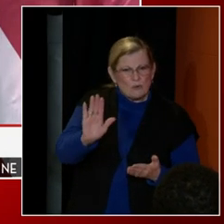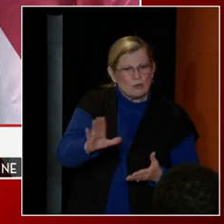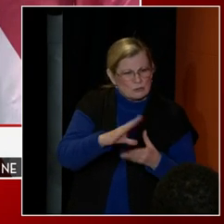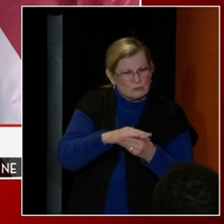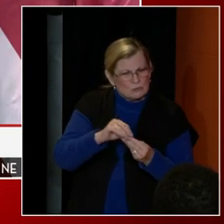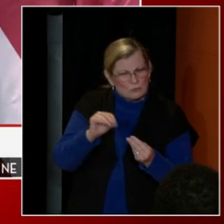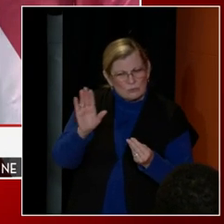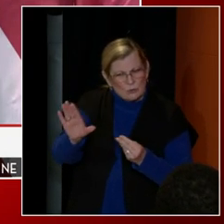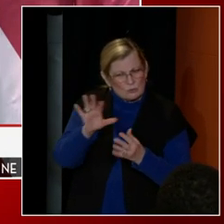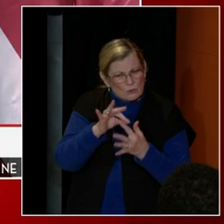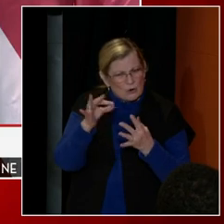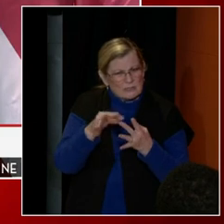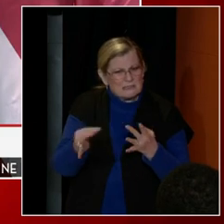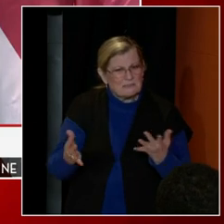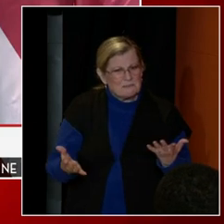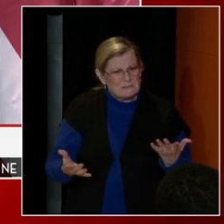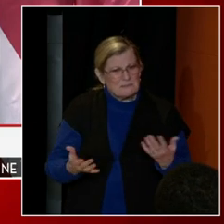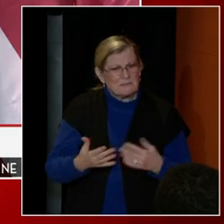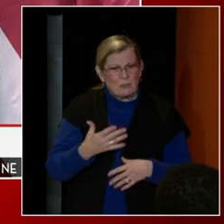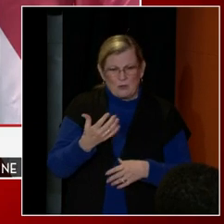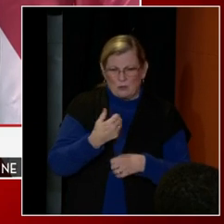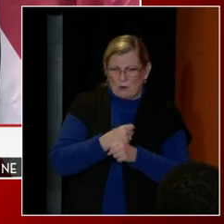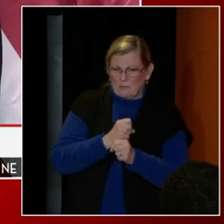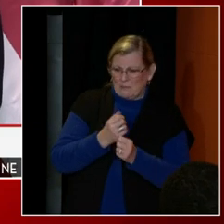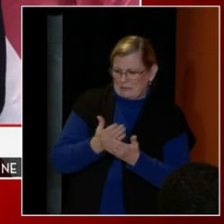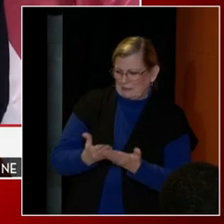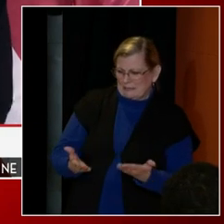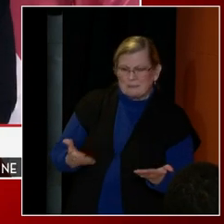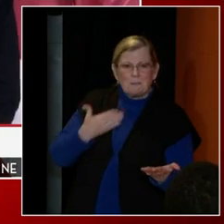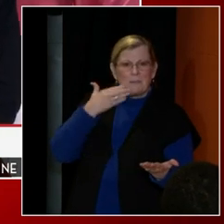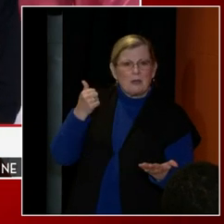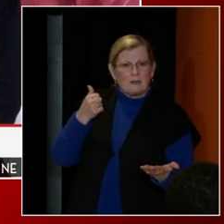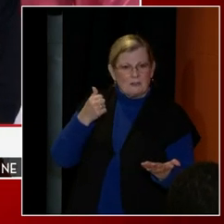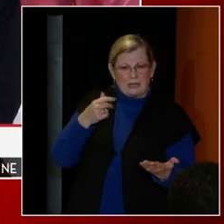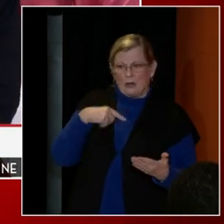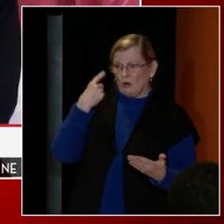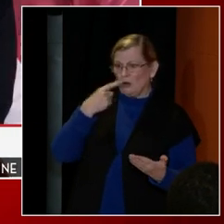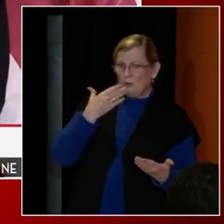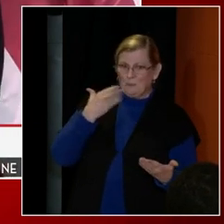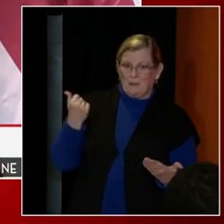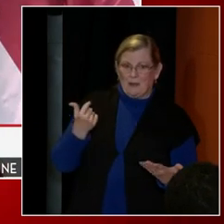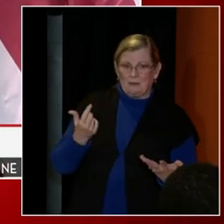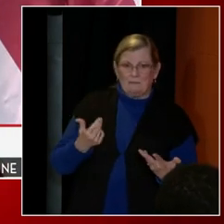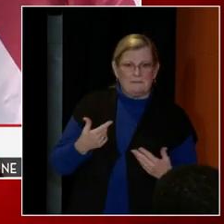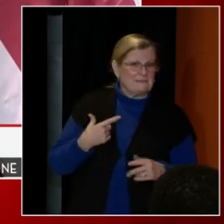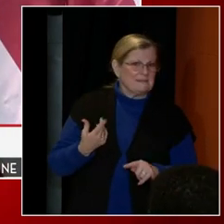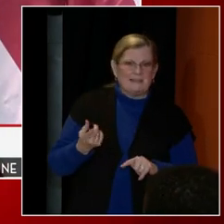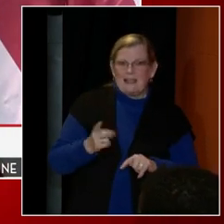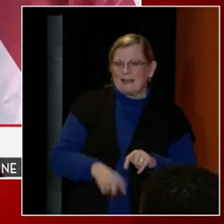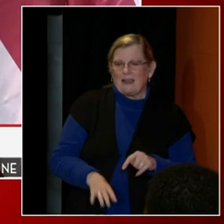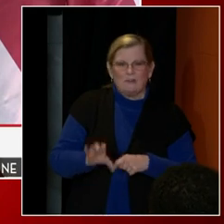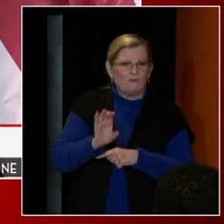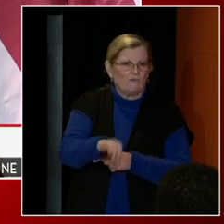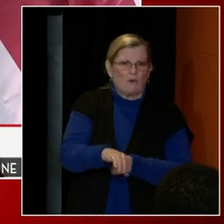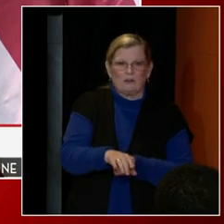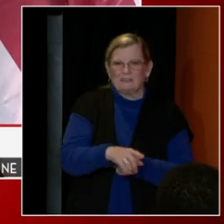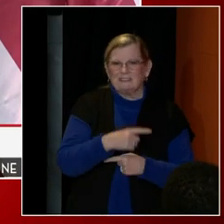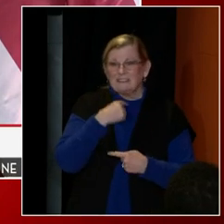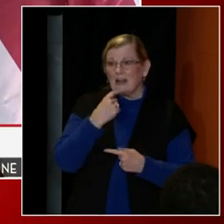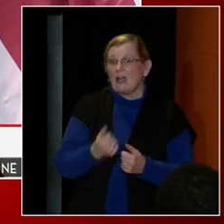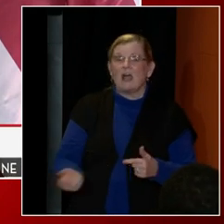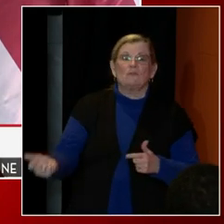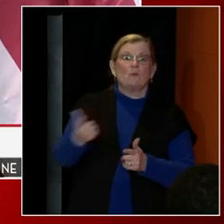choice if you want to make things better. For me, it was the best choice. I can't force you or tell everyone, get the